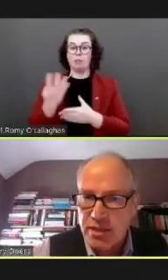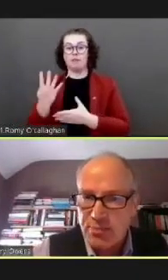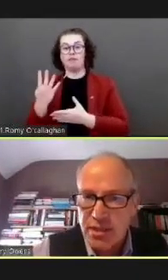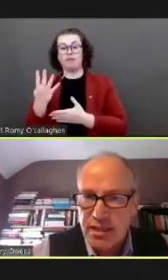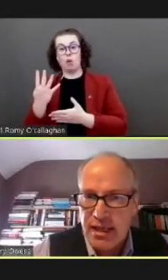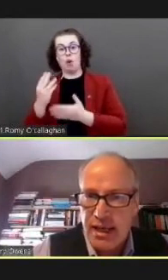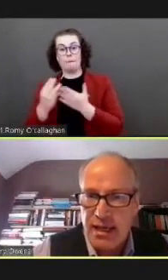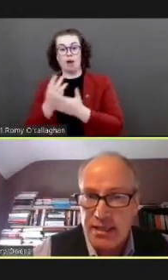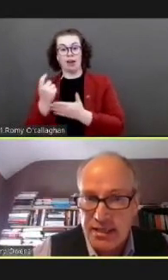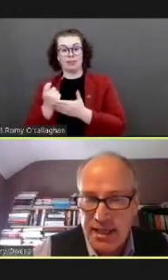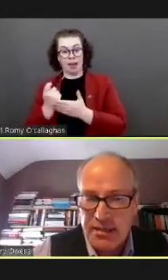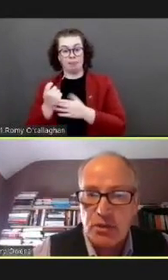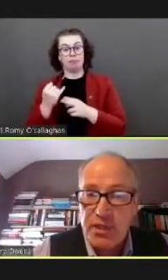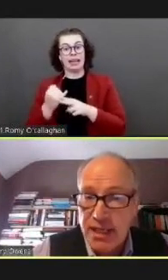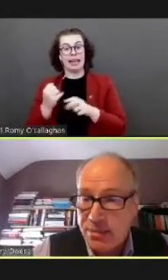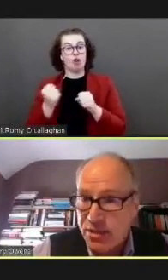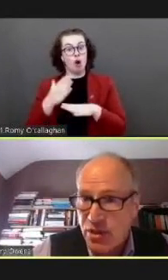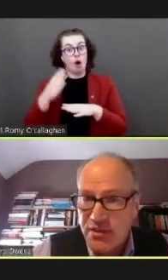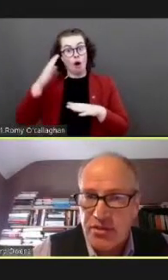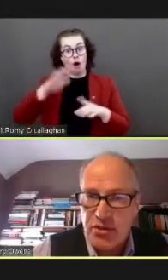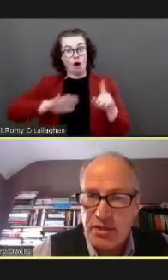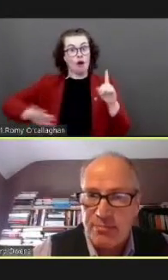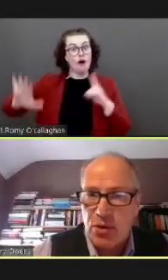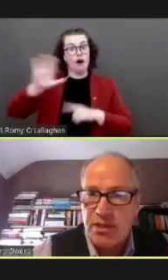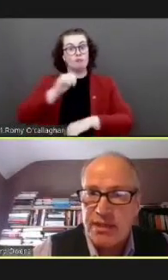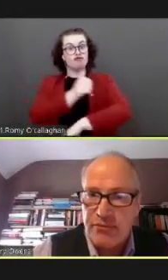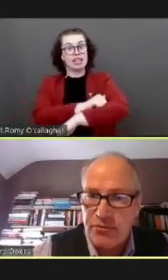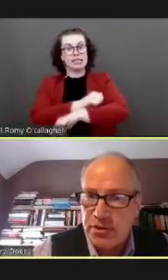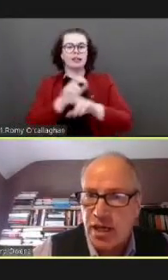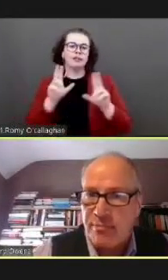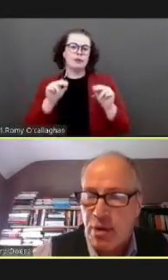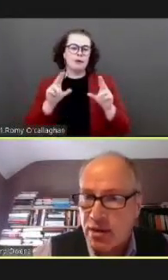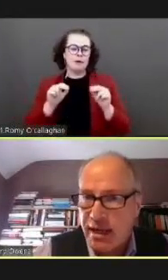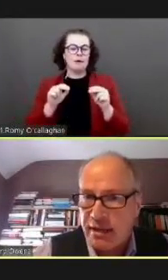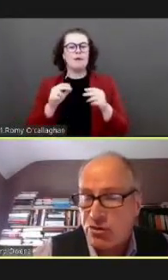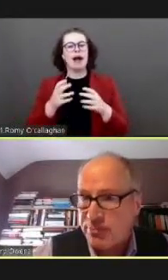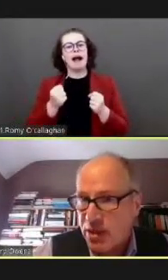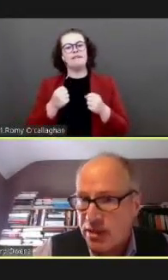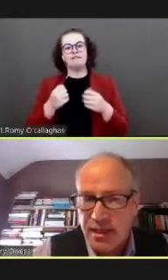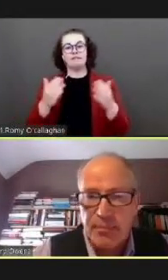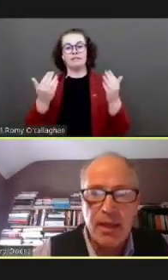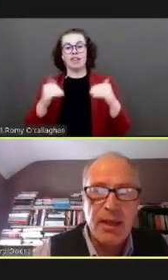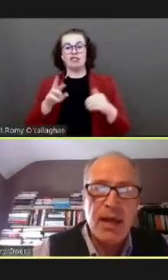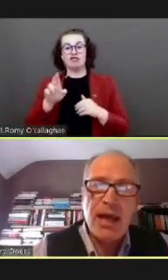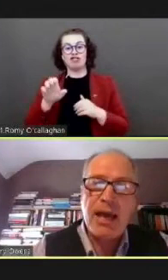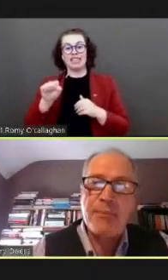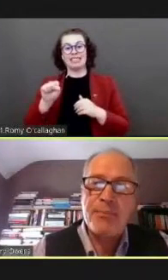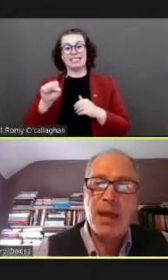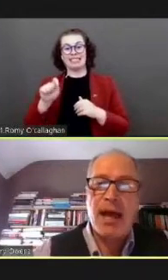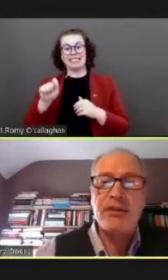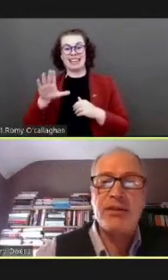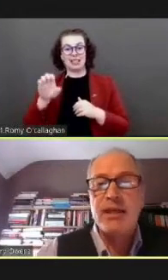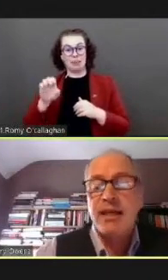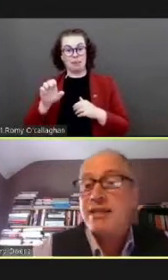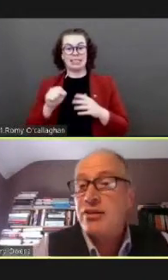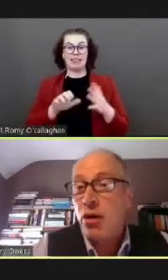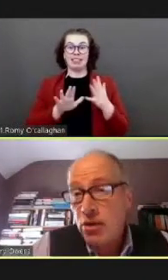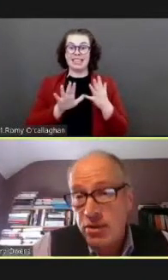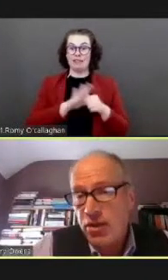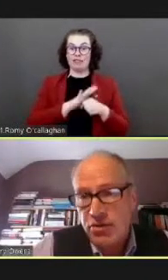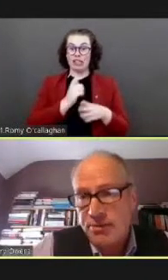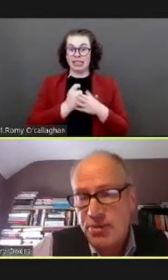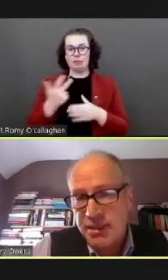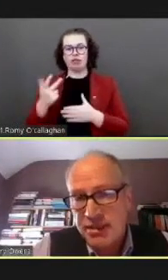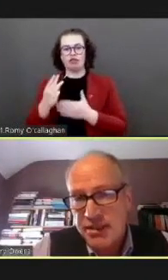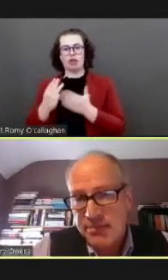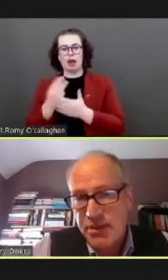doesn't spread across the prison estate. The resettlement service is 13 posts, 10 full-time, part and 3 part-time, and is in